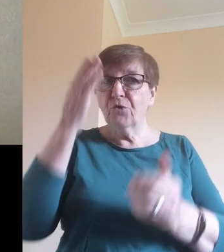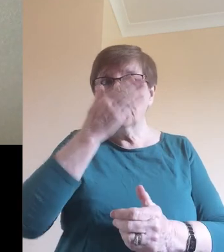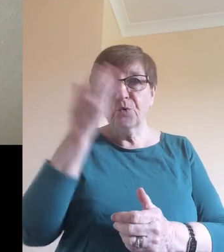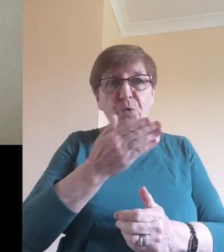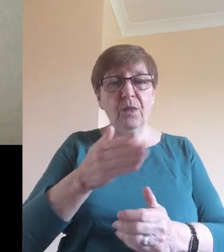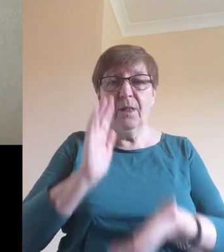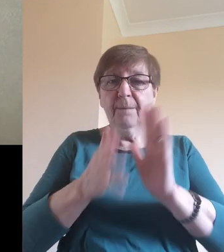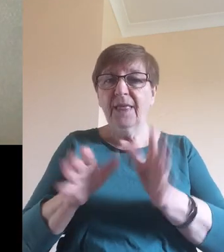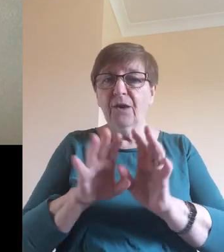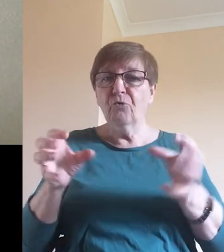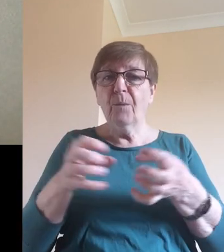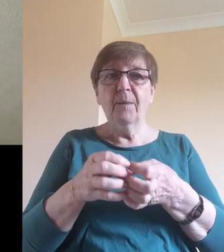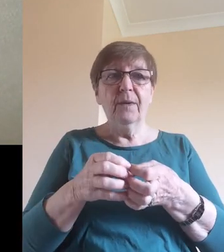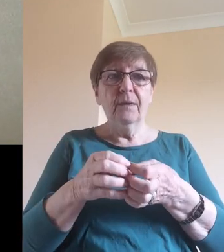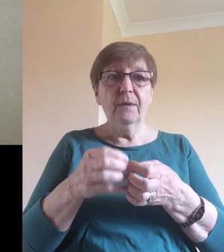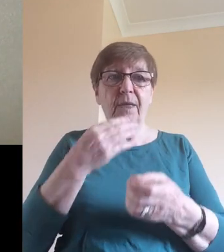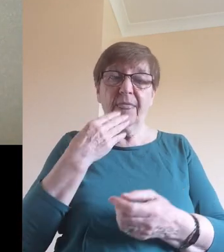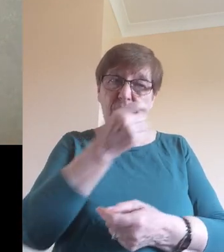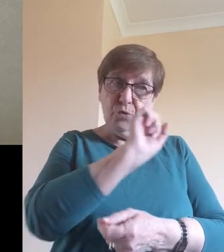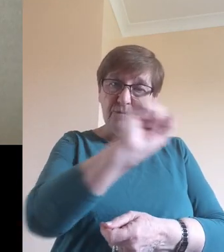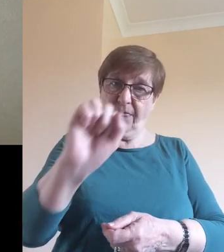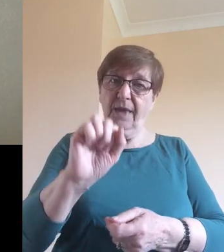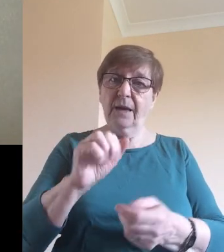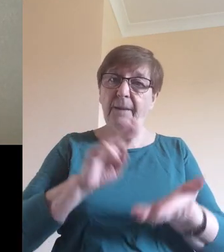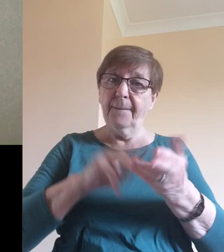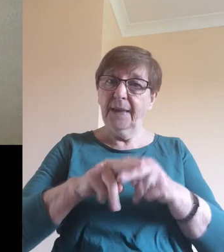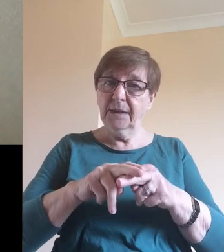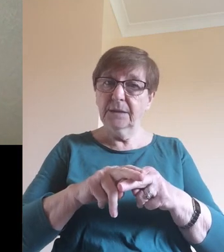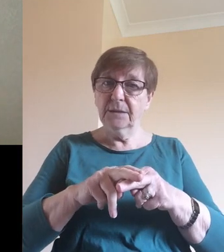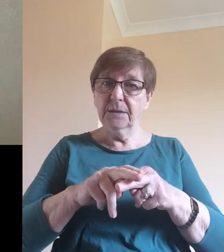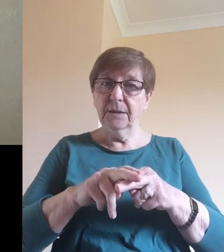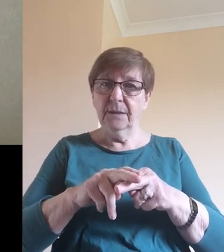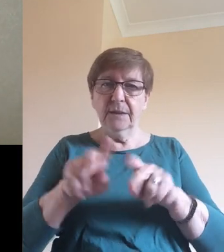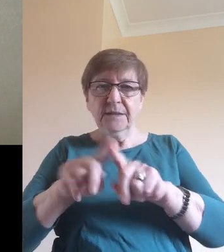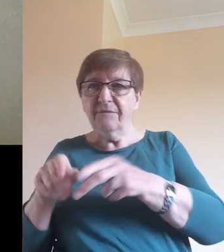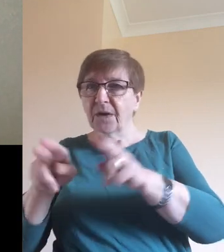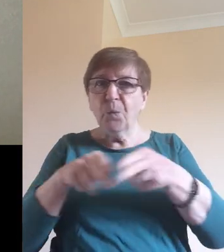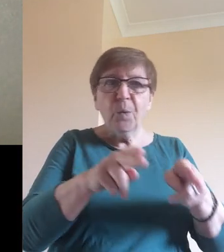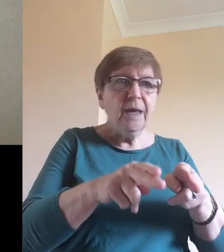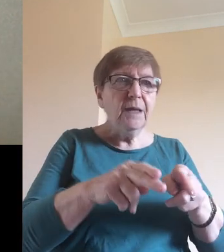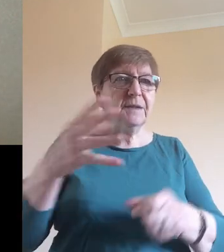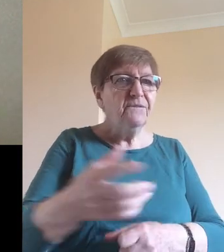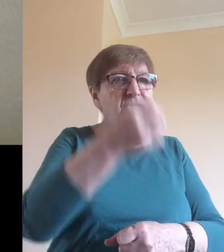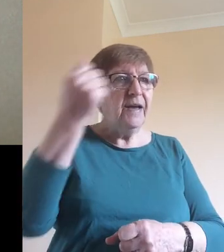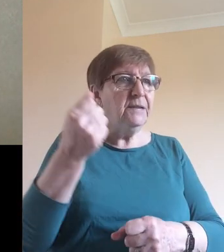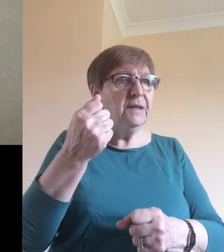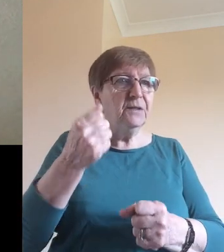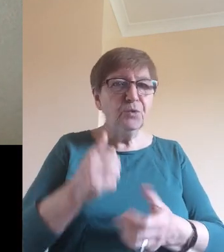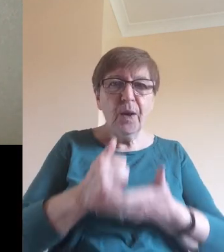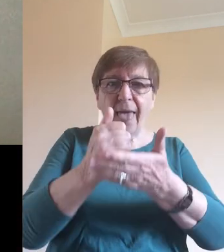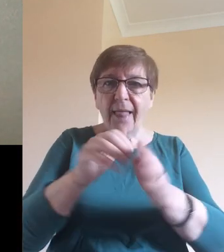playgroup. Thank you for their parents and for the innovative ways they are finding of